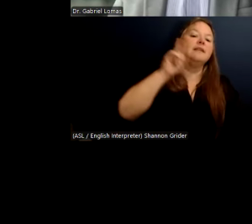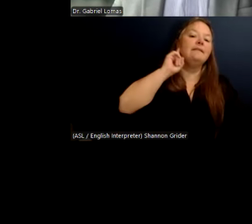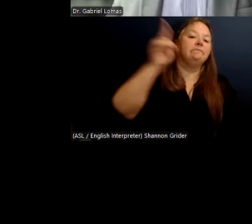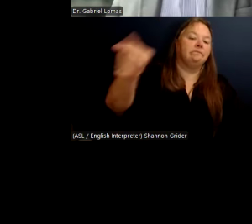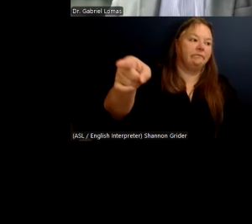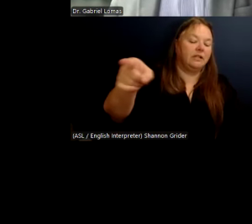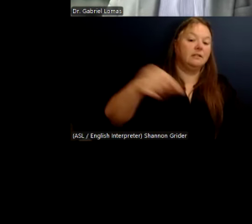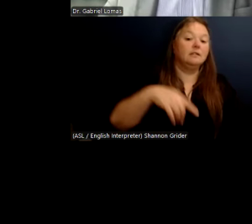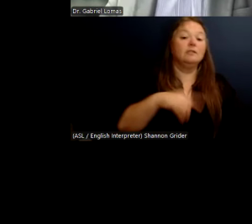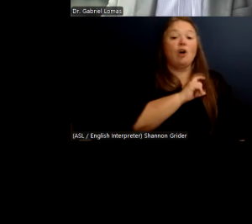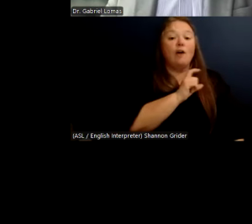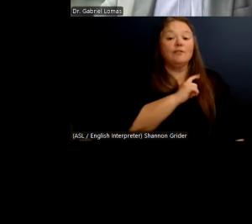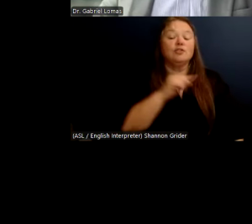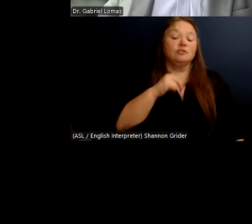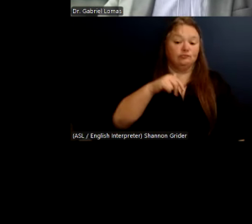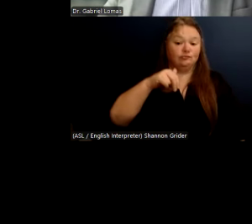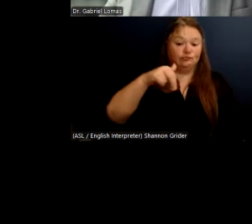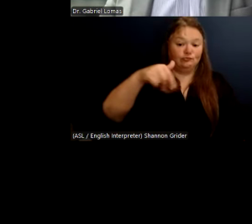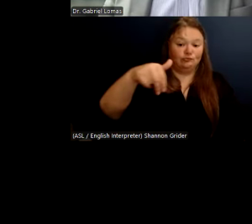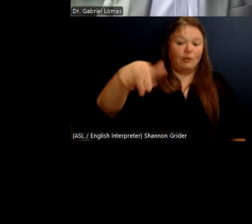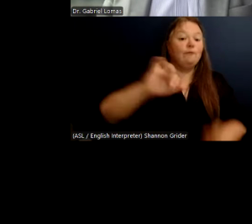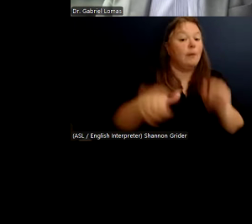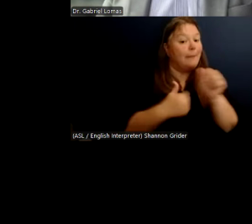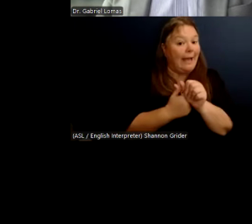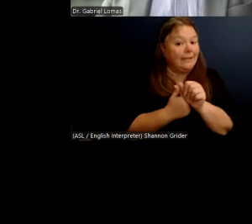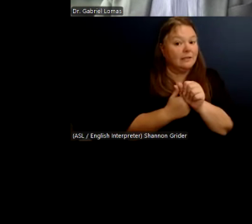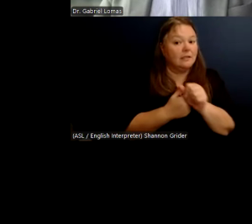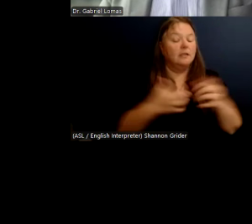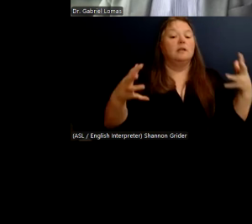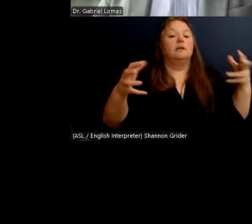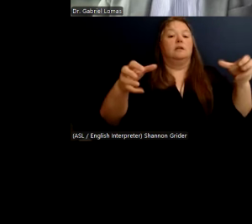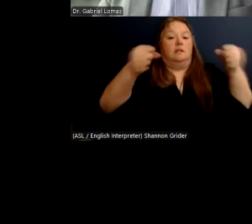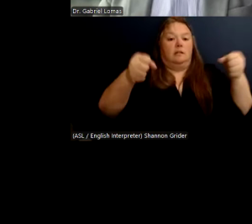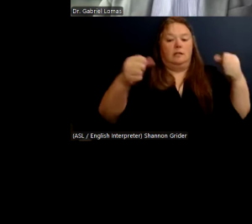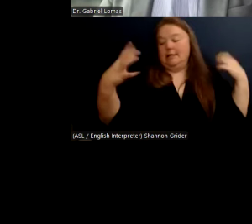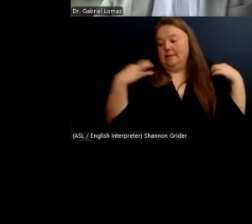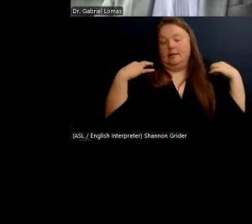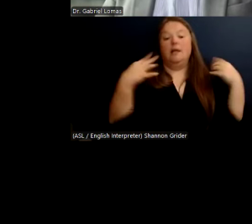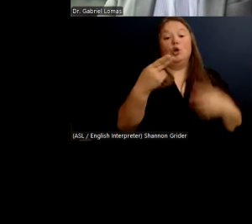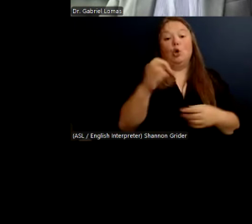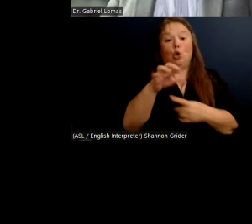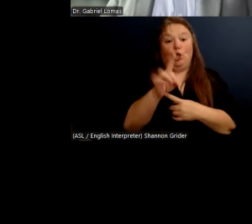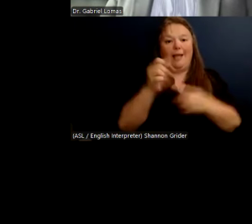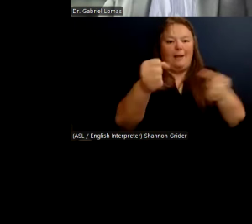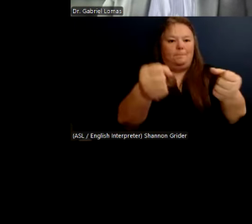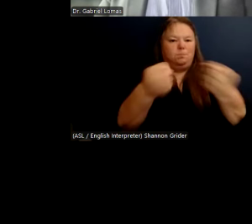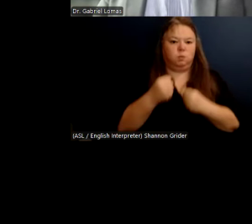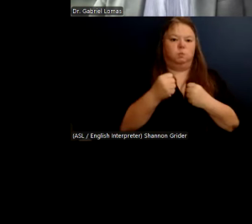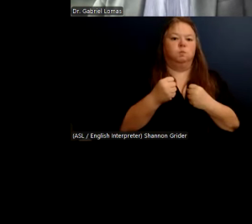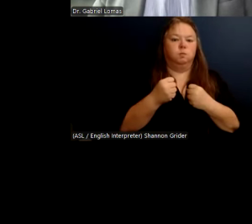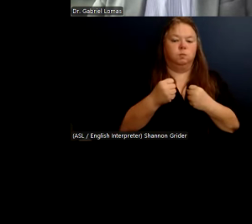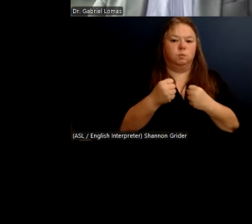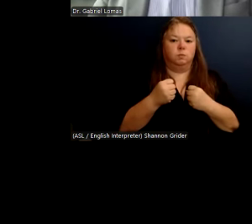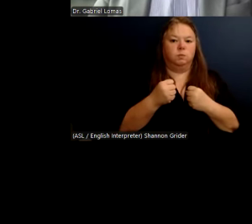officer actually walked over to him from behind, grabbed his sweatshirt hood, and pulled it with full force,